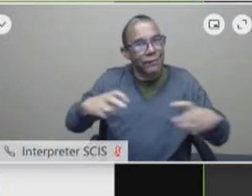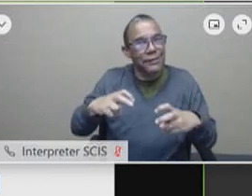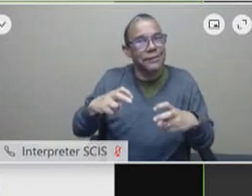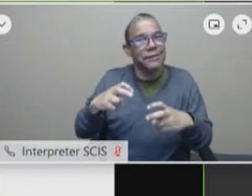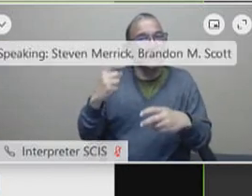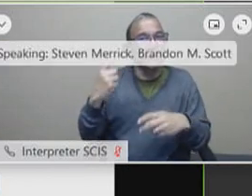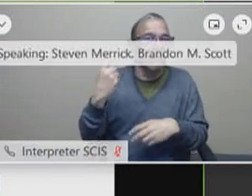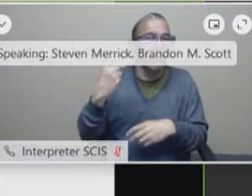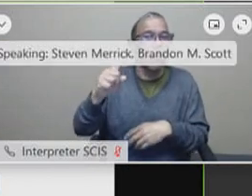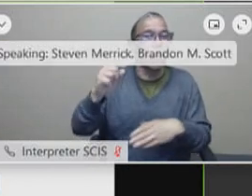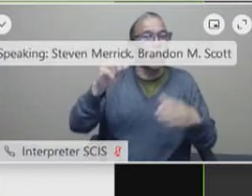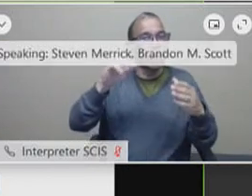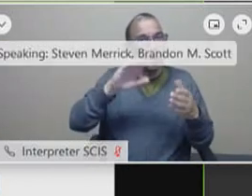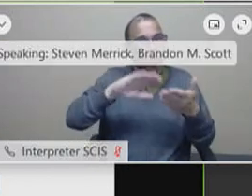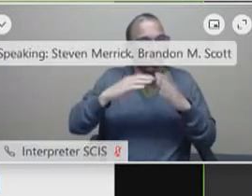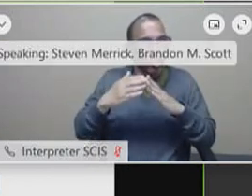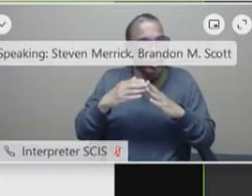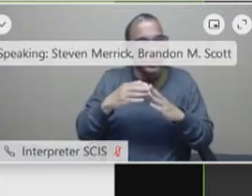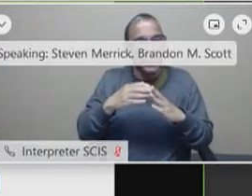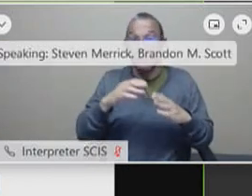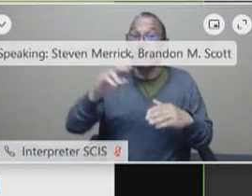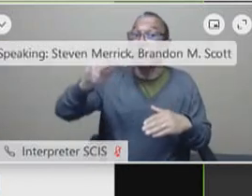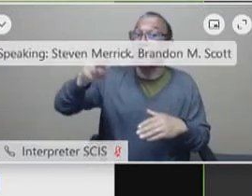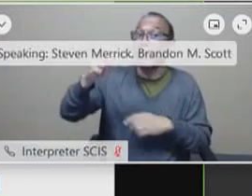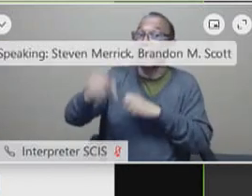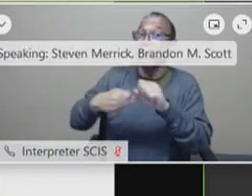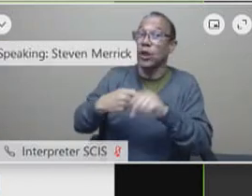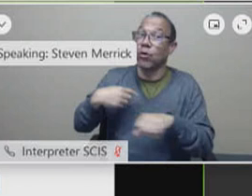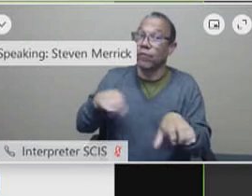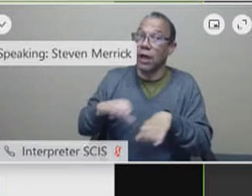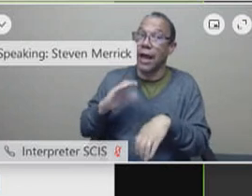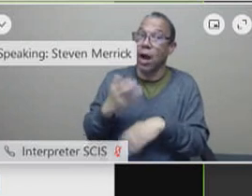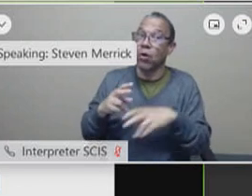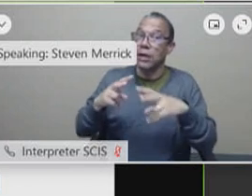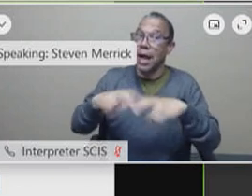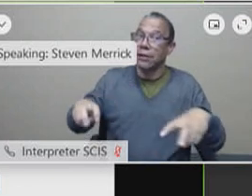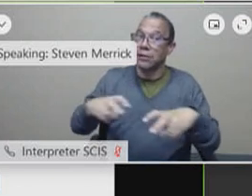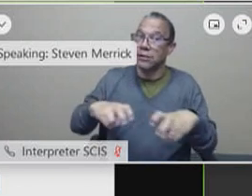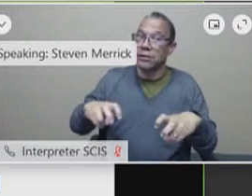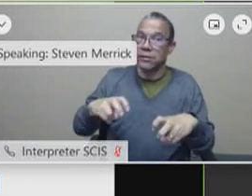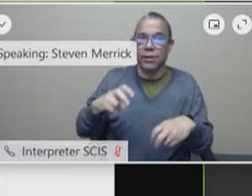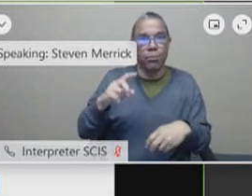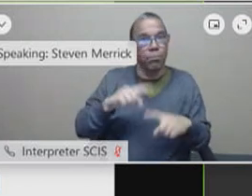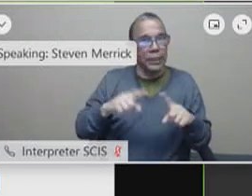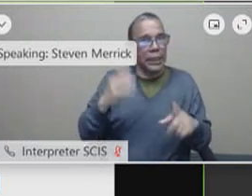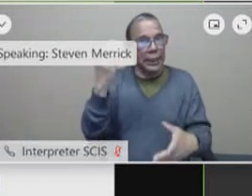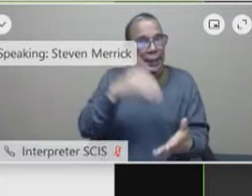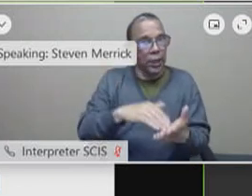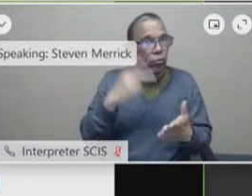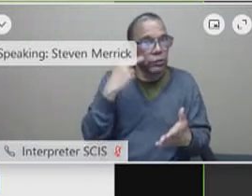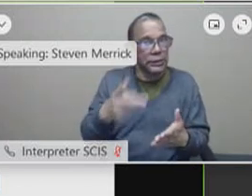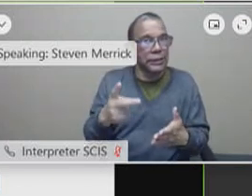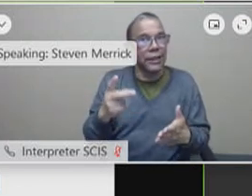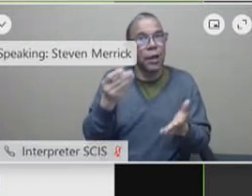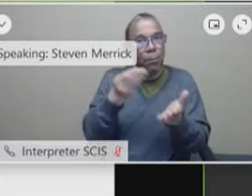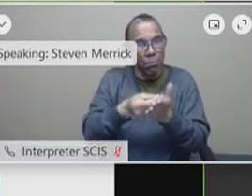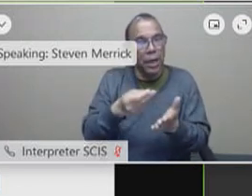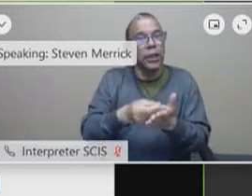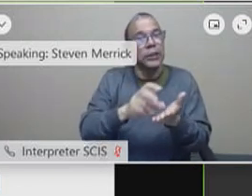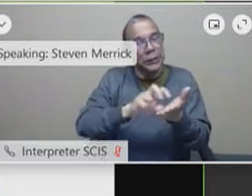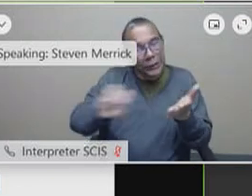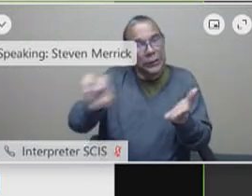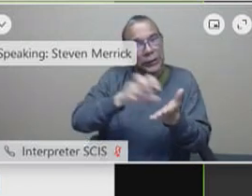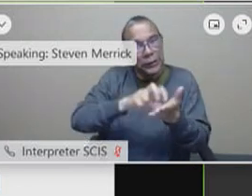is the second year we've done an analysis of the budget, and yet again, we see that there are more funds being allocated to the Baltimore City